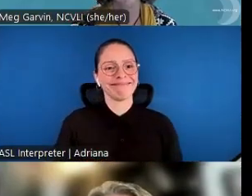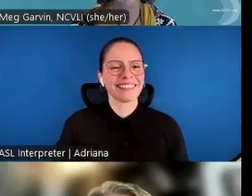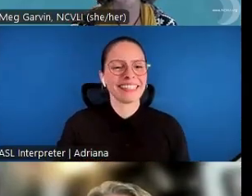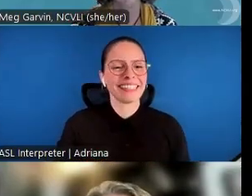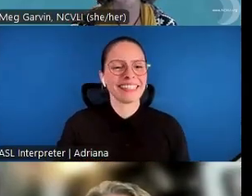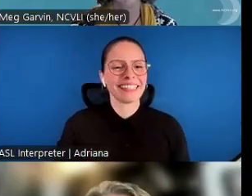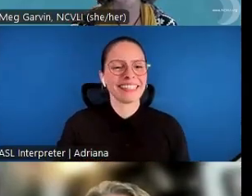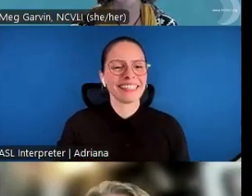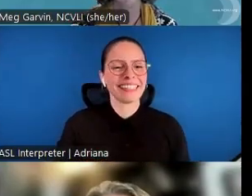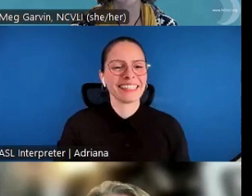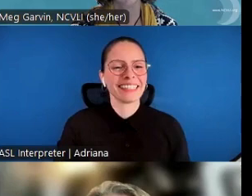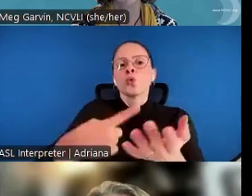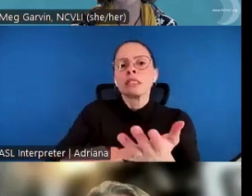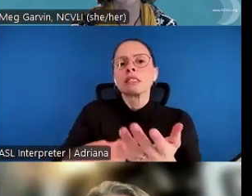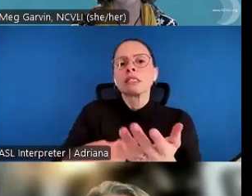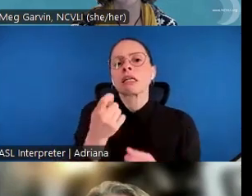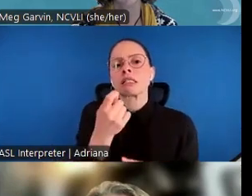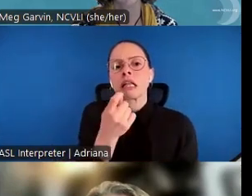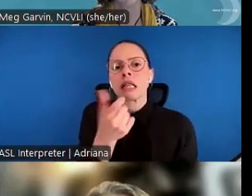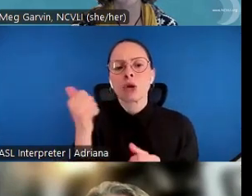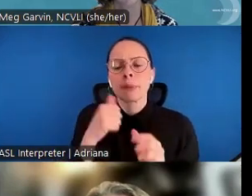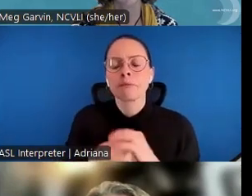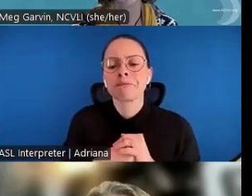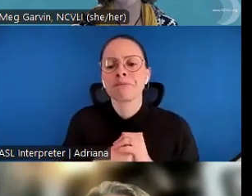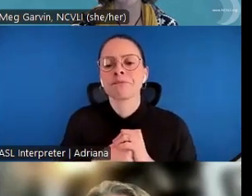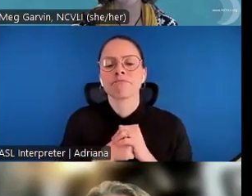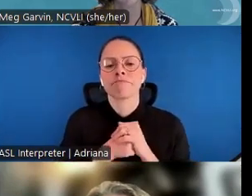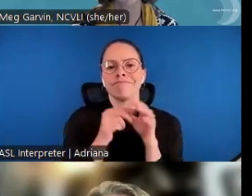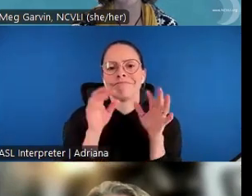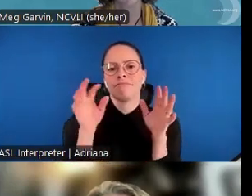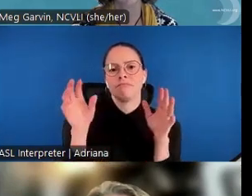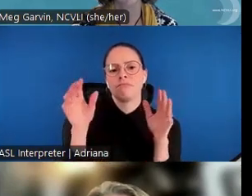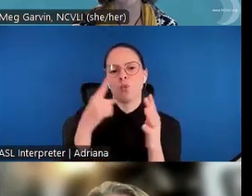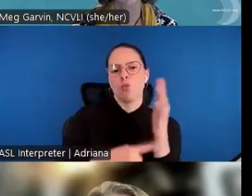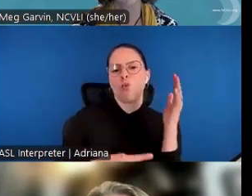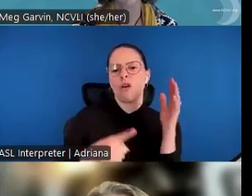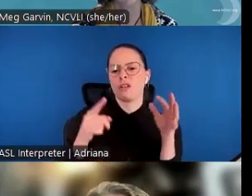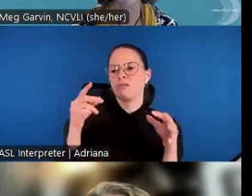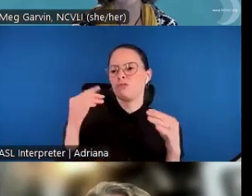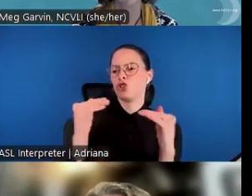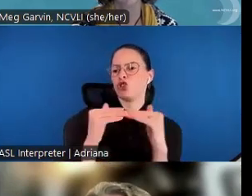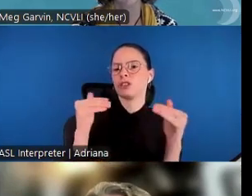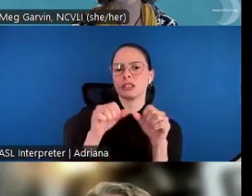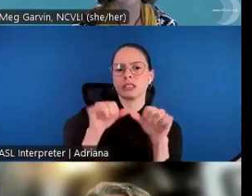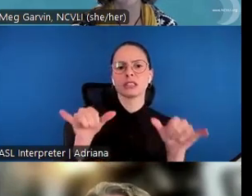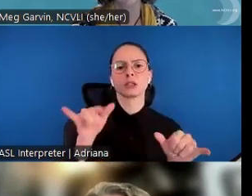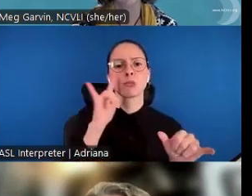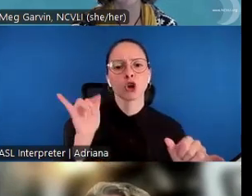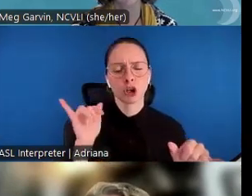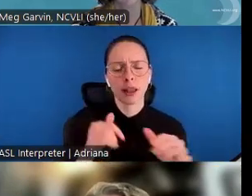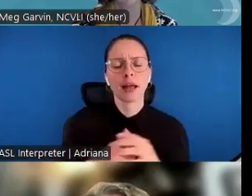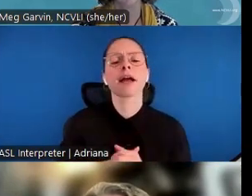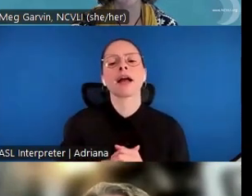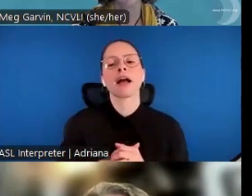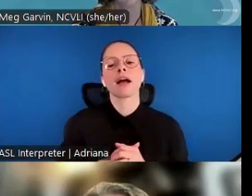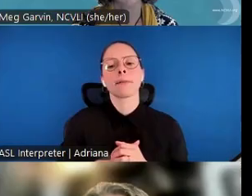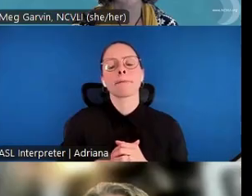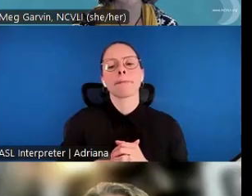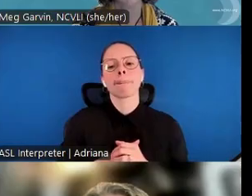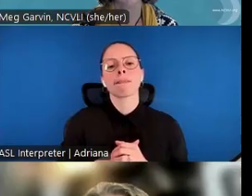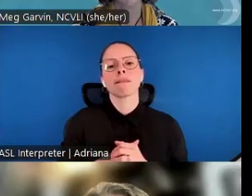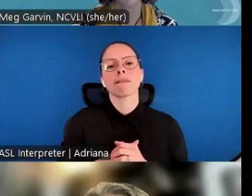bit about what the criminal justice system looks like in terms of reporting by a victim. And I'll start even before